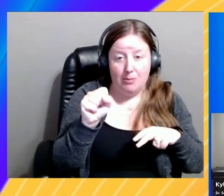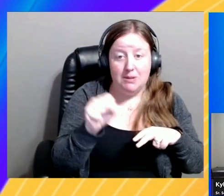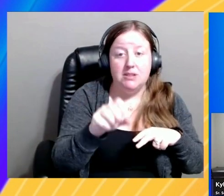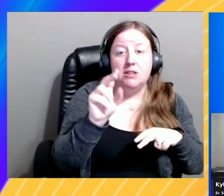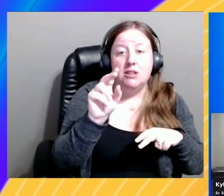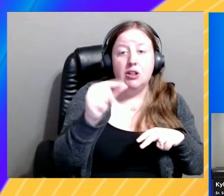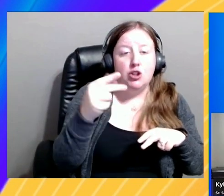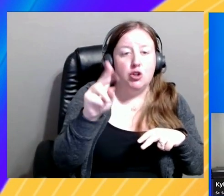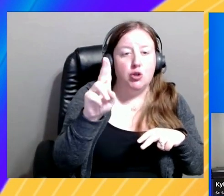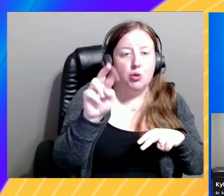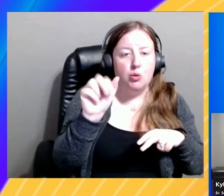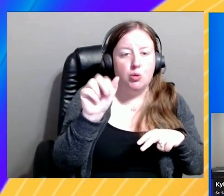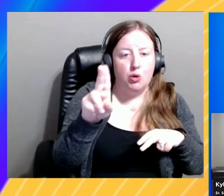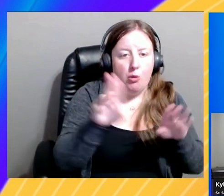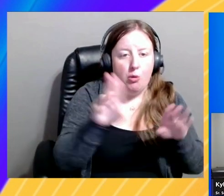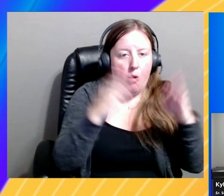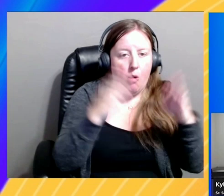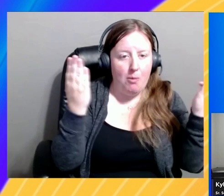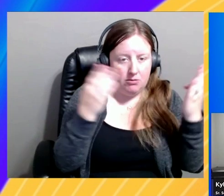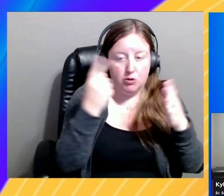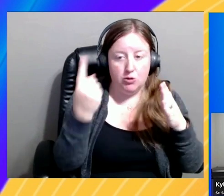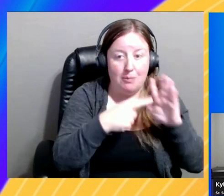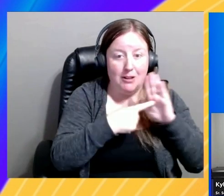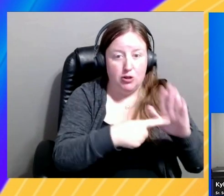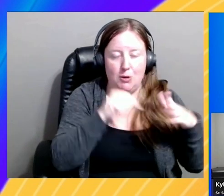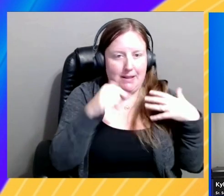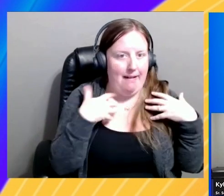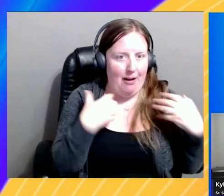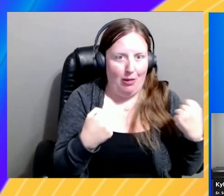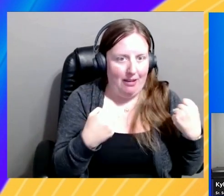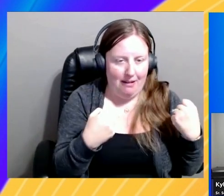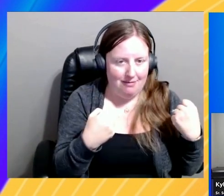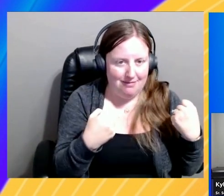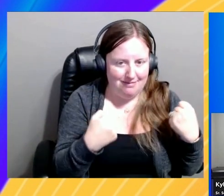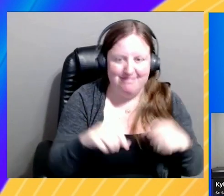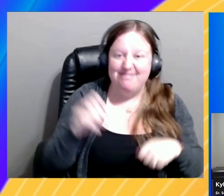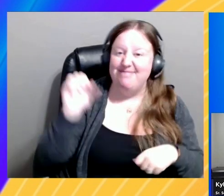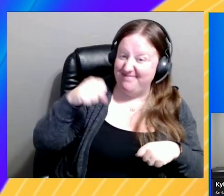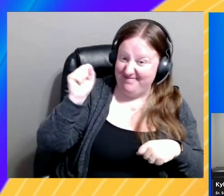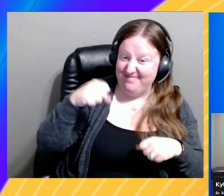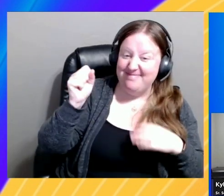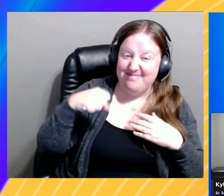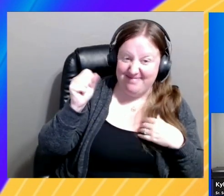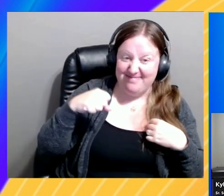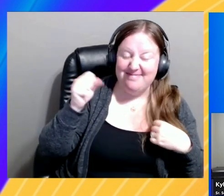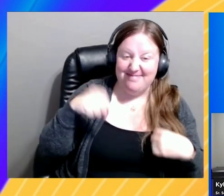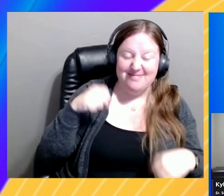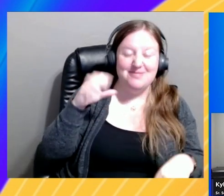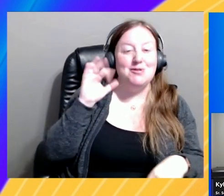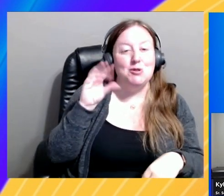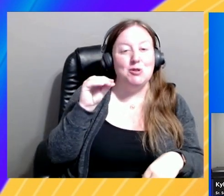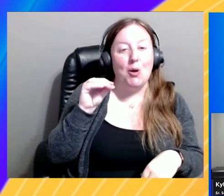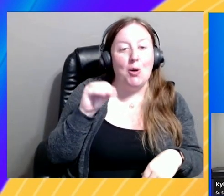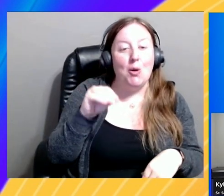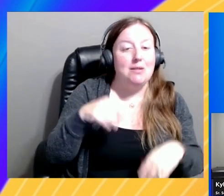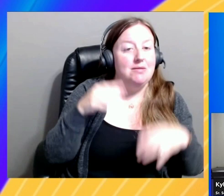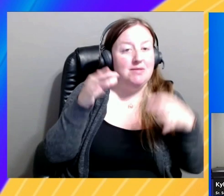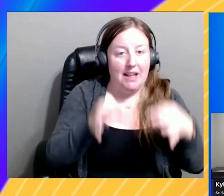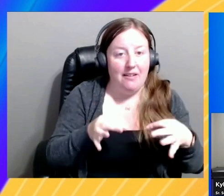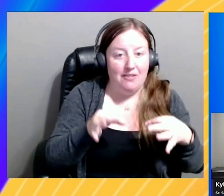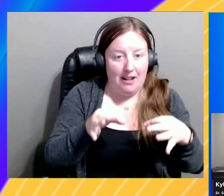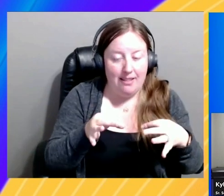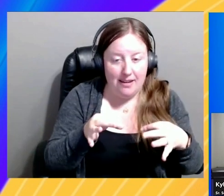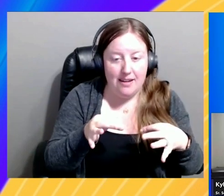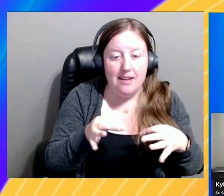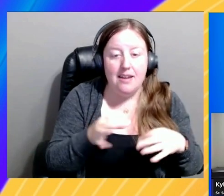So, something yeah. shows unhealthy. Yes. Yeah. So, definitely like, when you